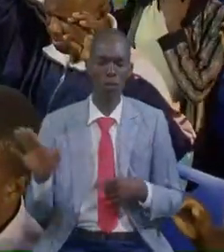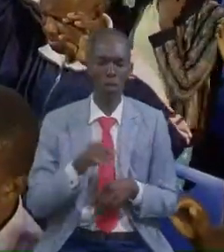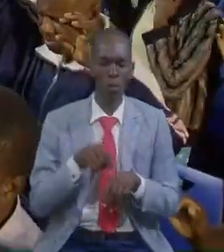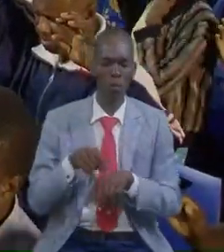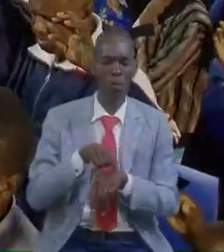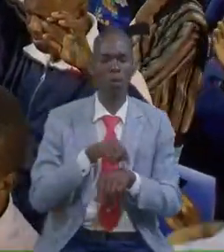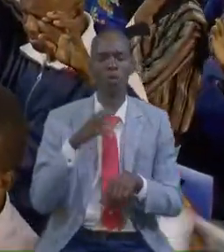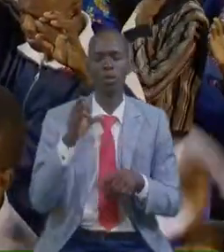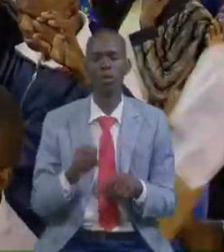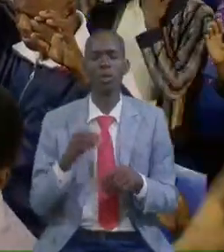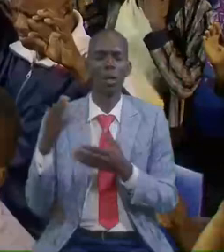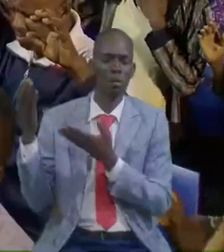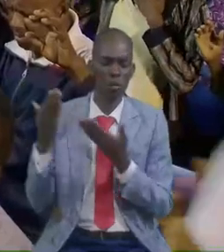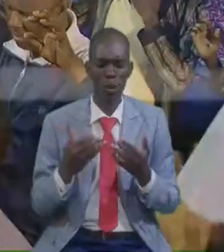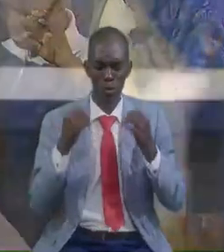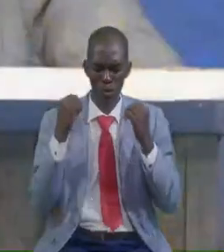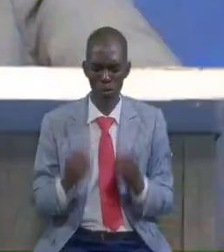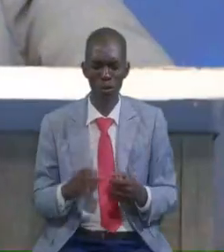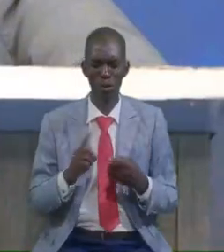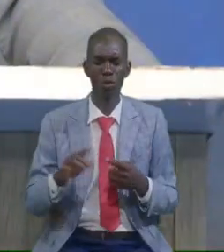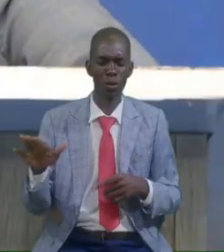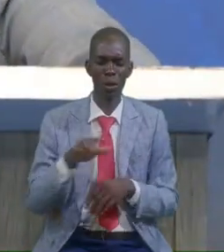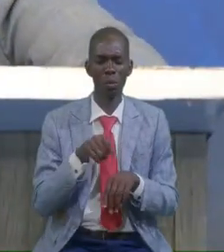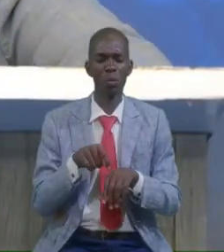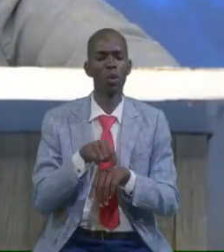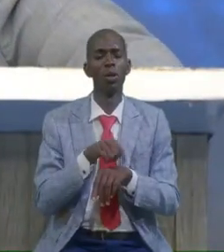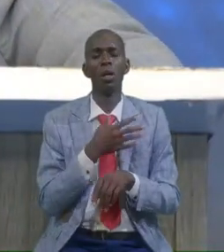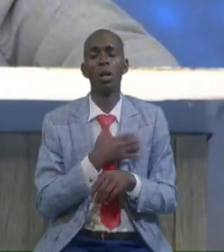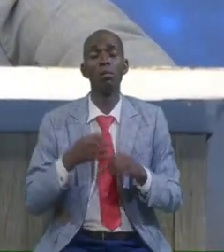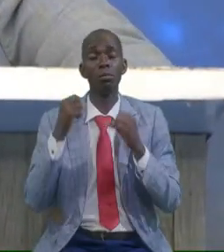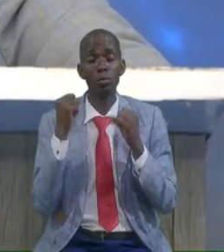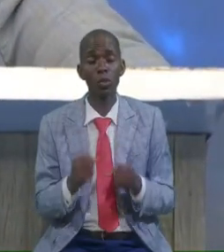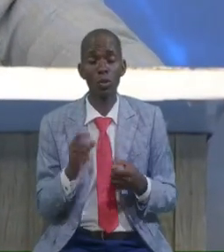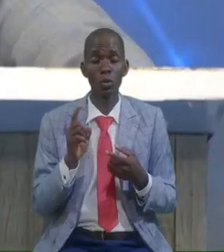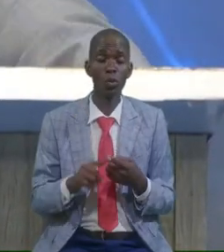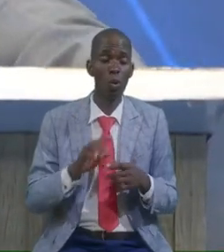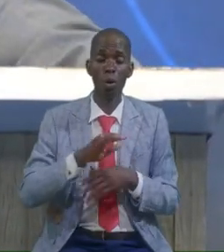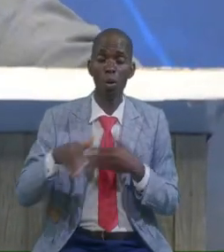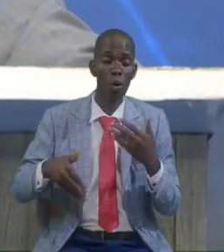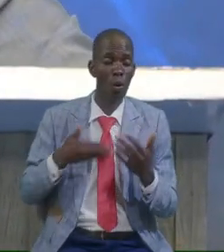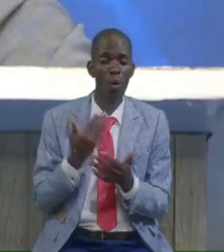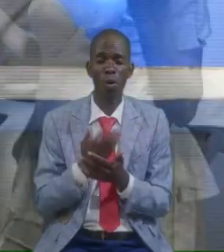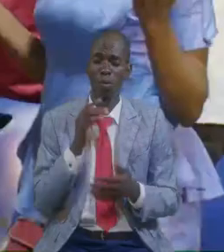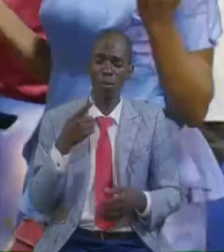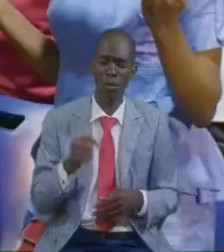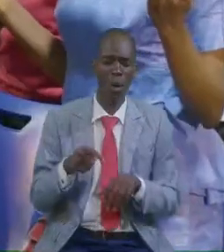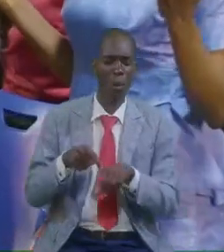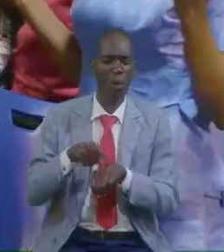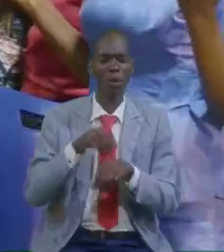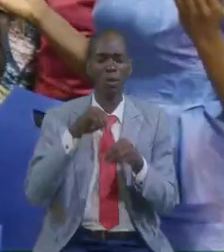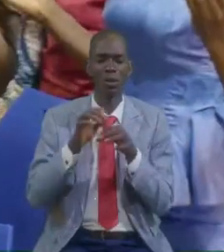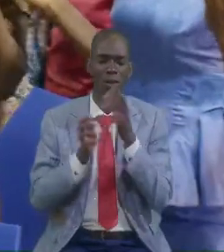and strength to their ankle bones, and strength to all those bones in